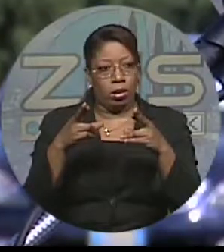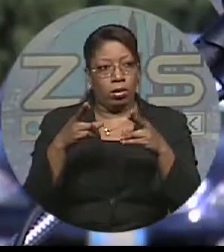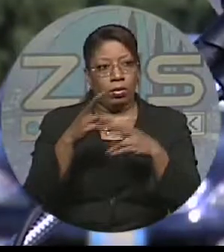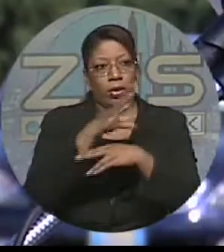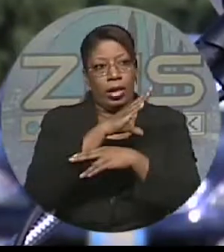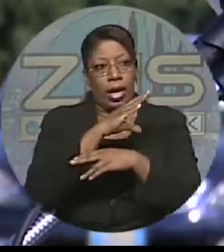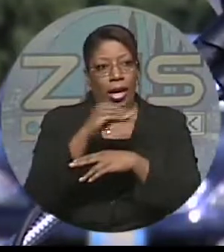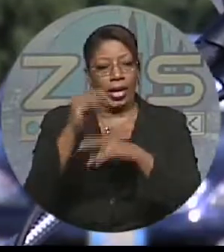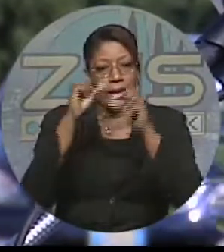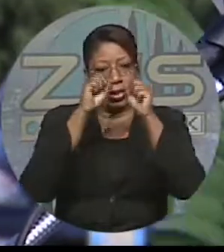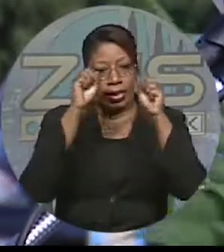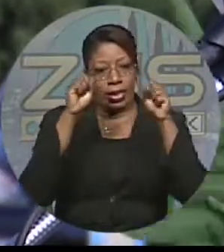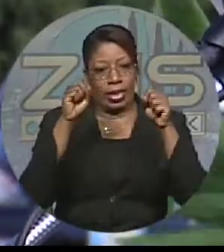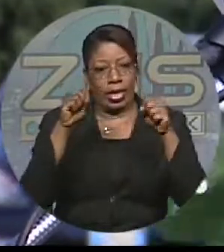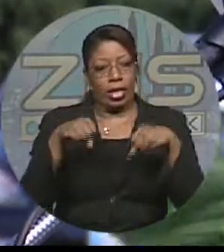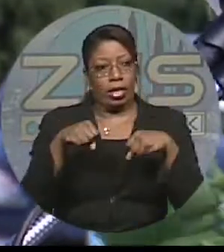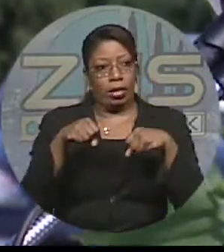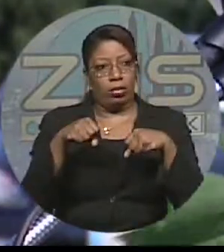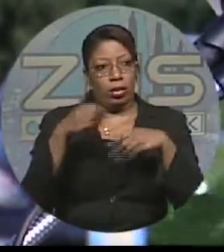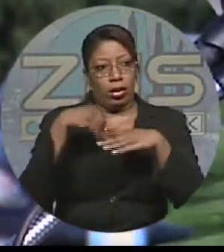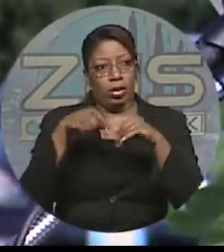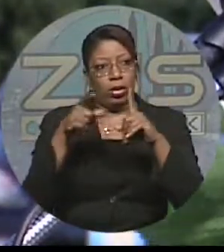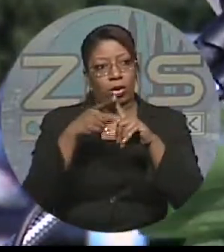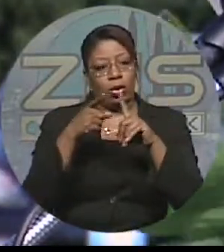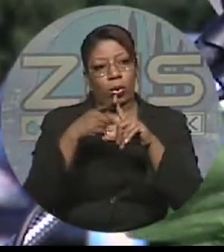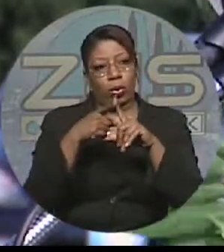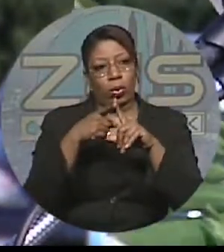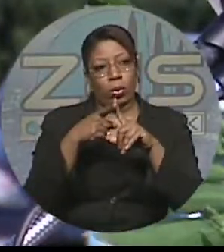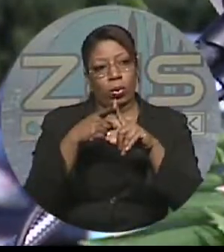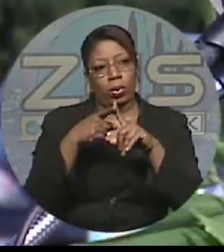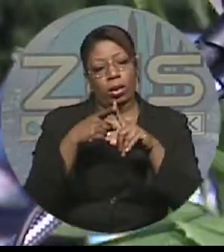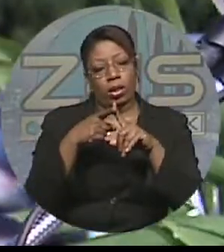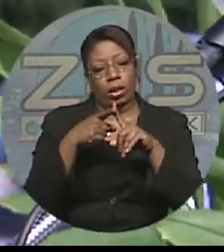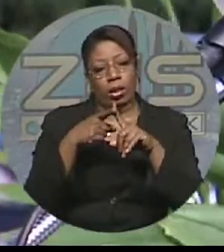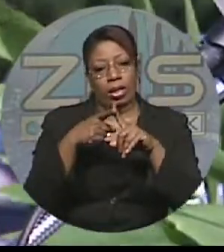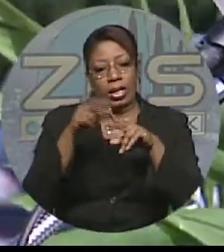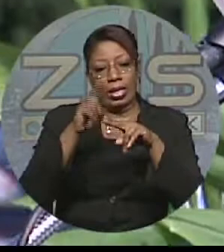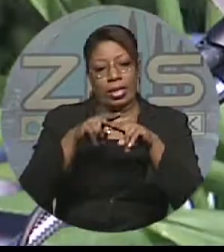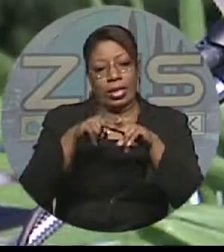and the stadium will also have access to the dugouts which will take you onto the field.